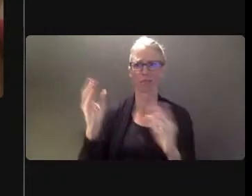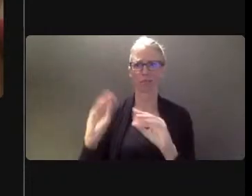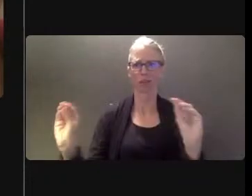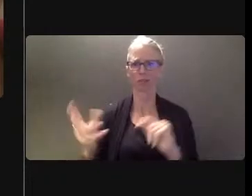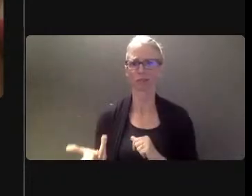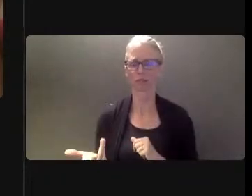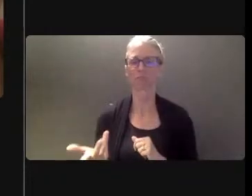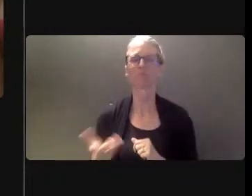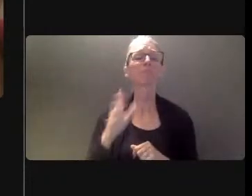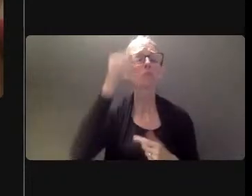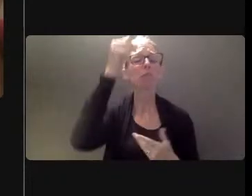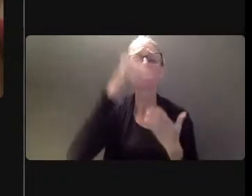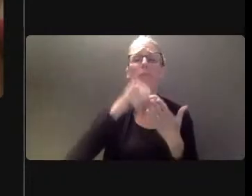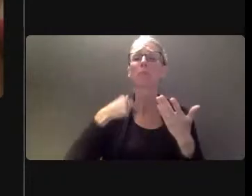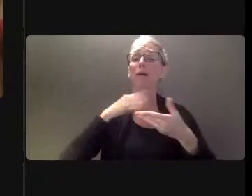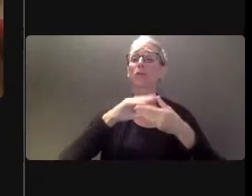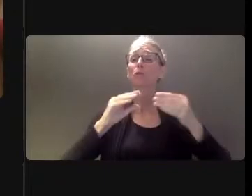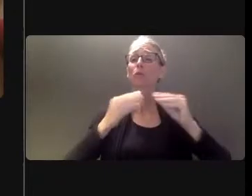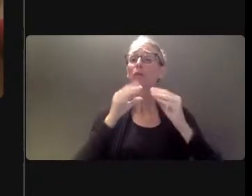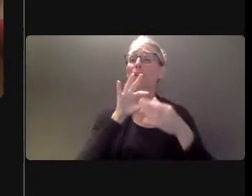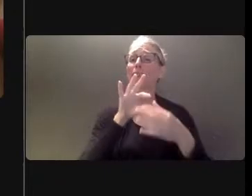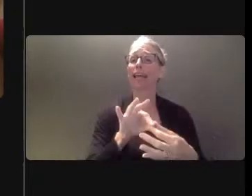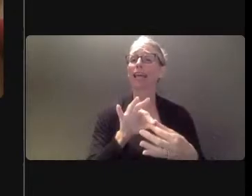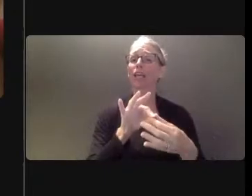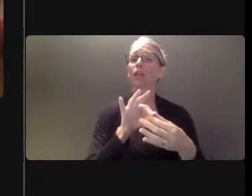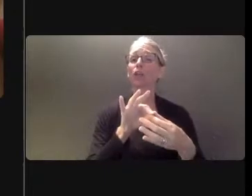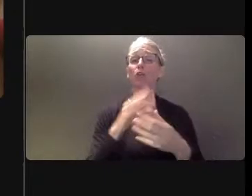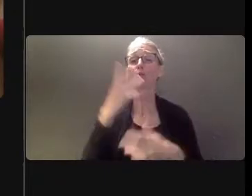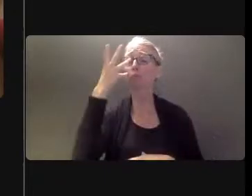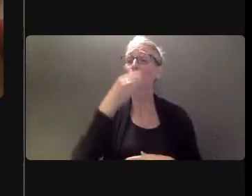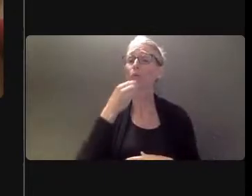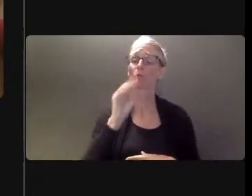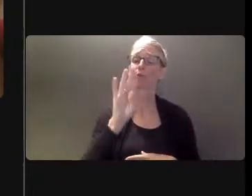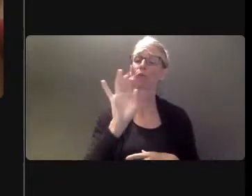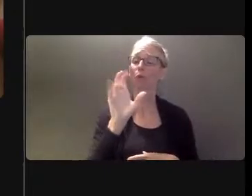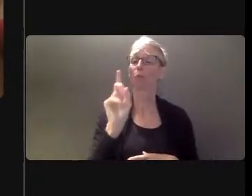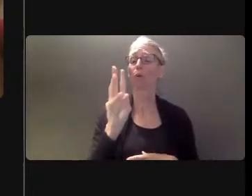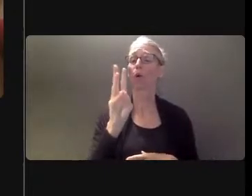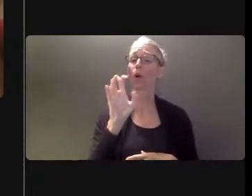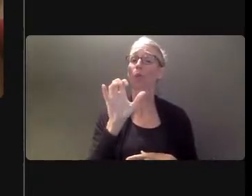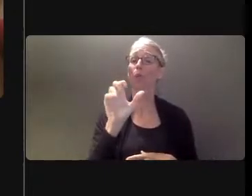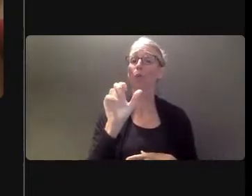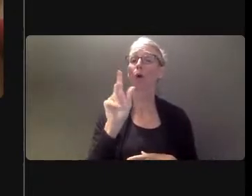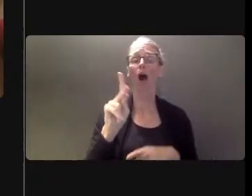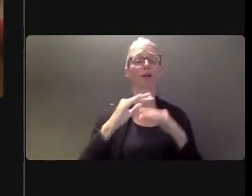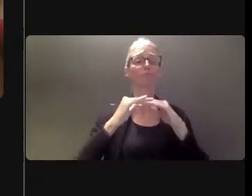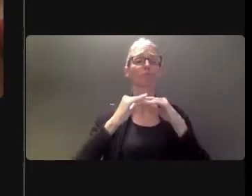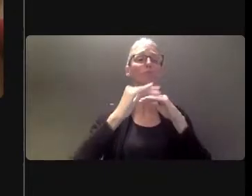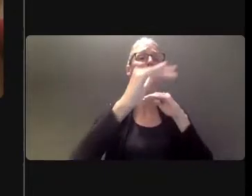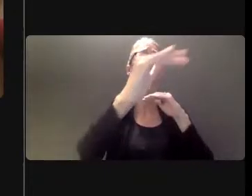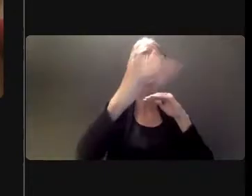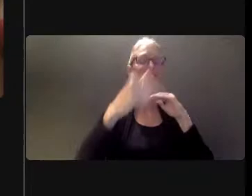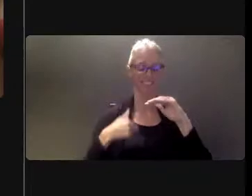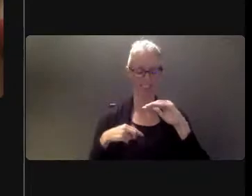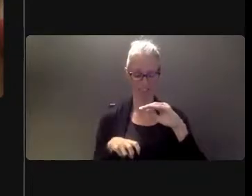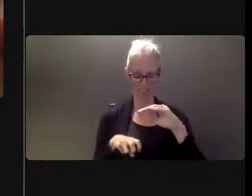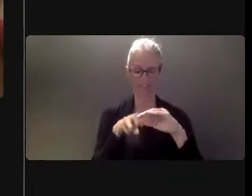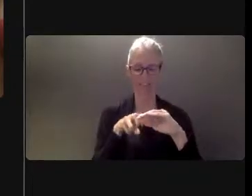well, a little more dirt and a little more boardwalk, and then that is accessible. And so it's not that much more